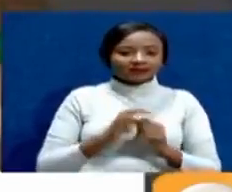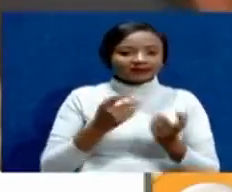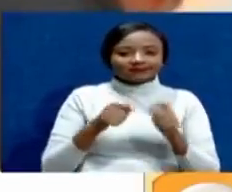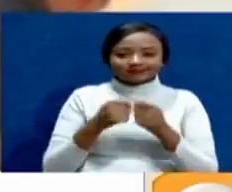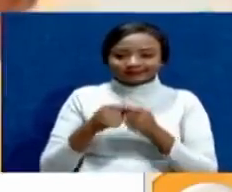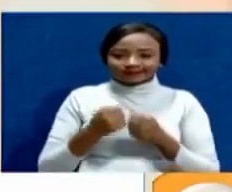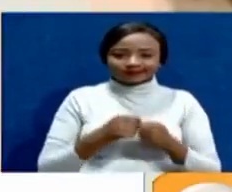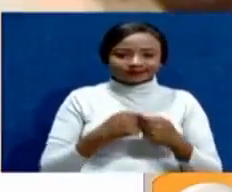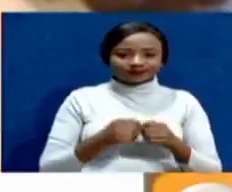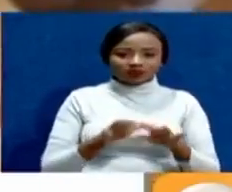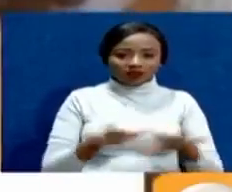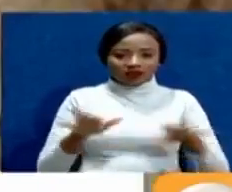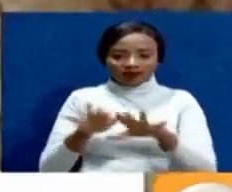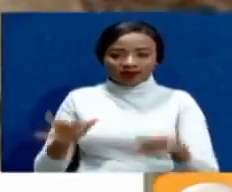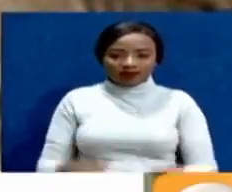mifugo.